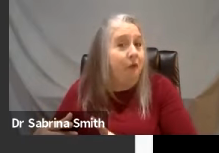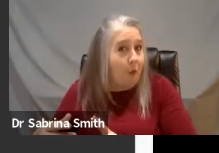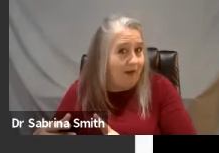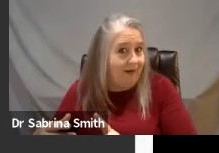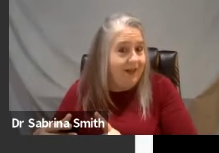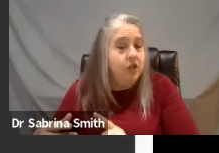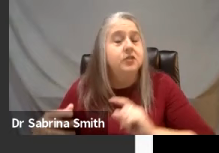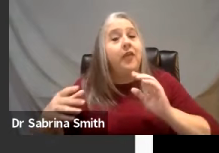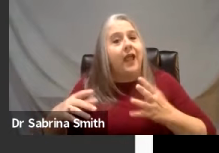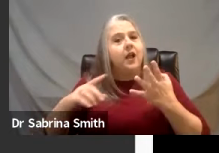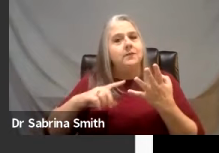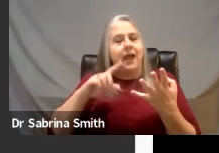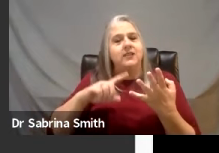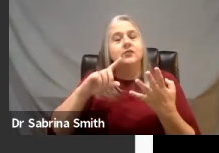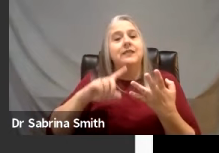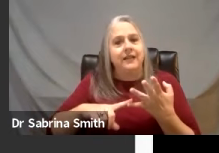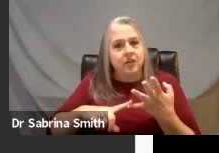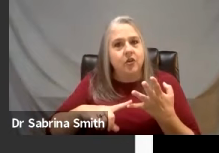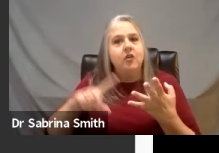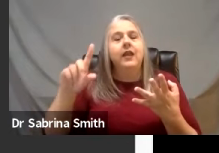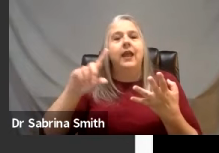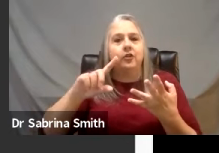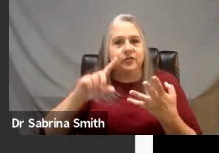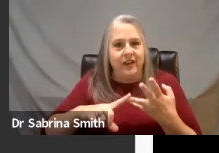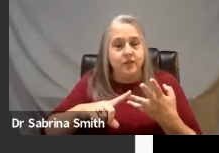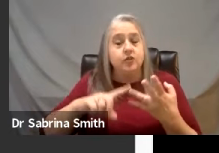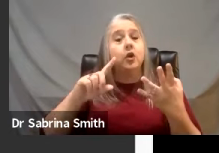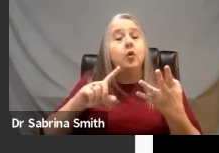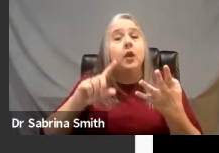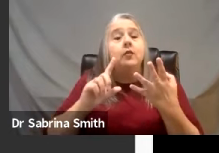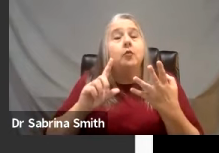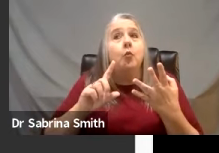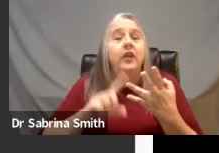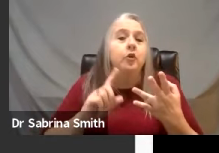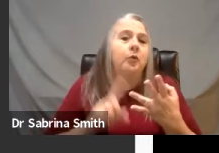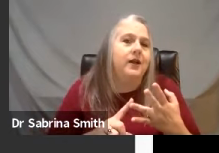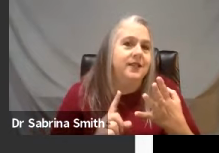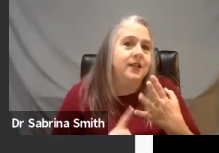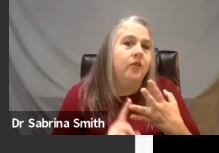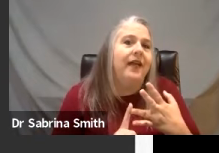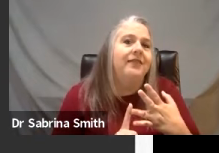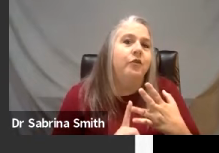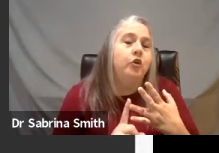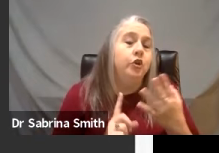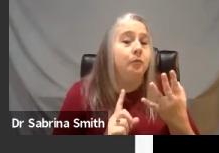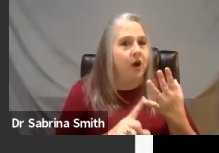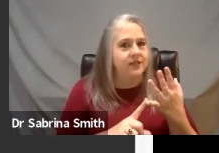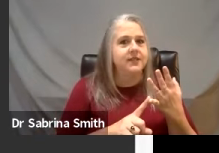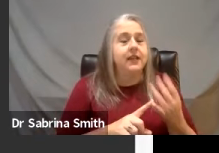processing for. So that comes back to those lexical and those phrasal. So when you're processing on that